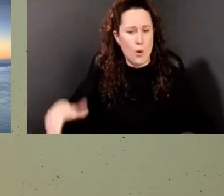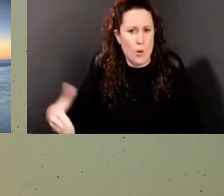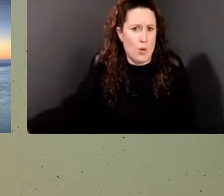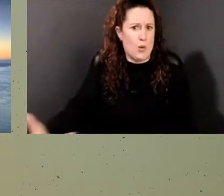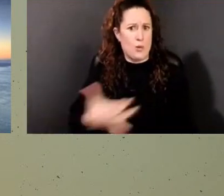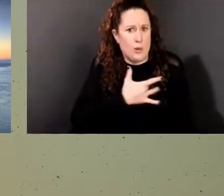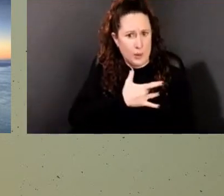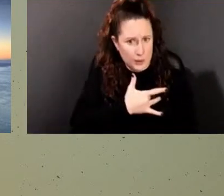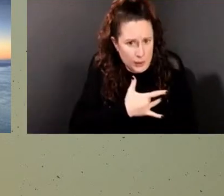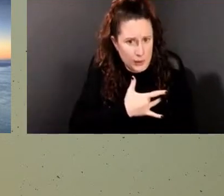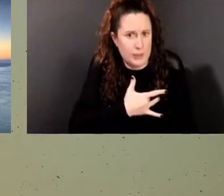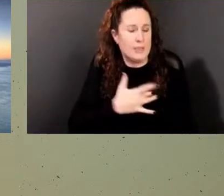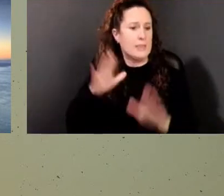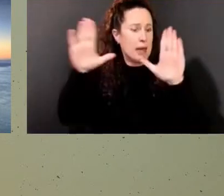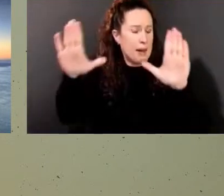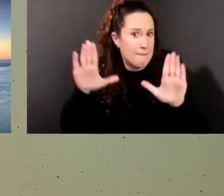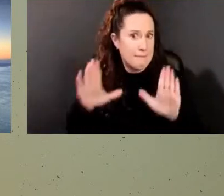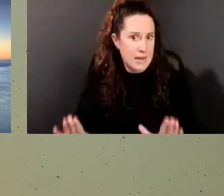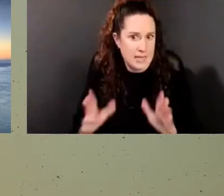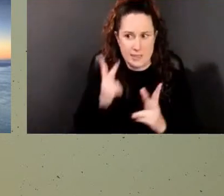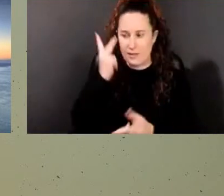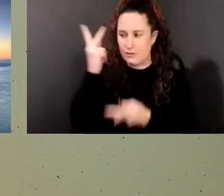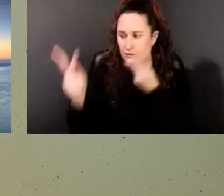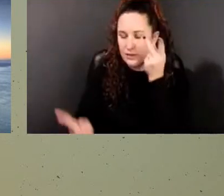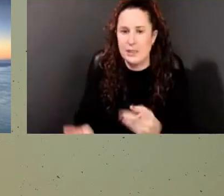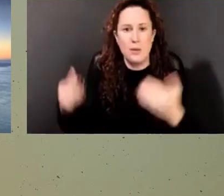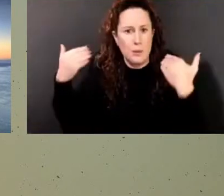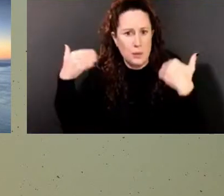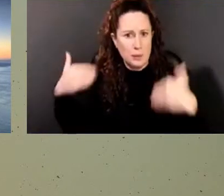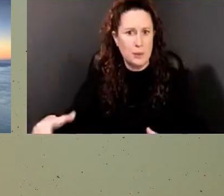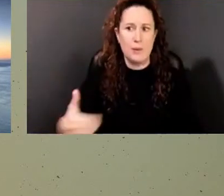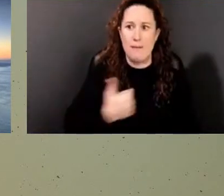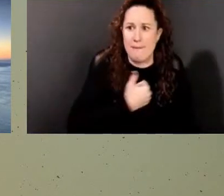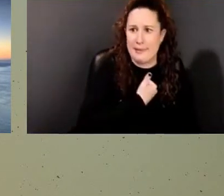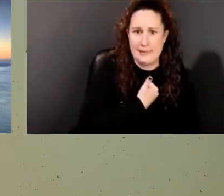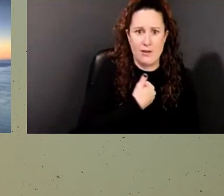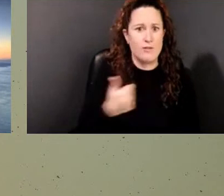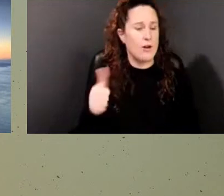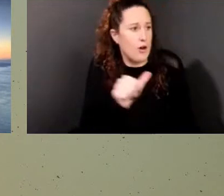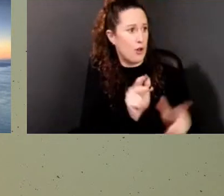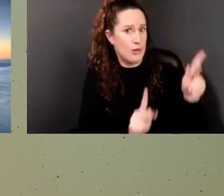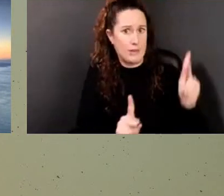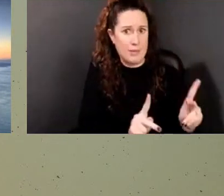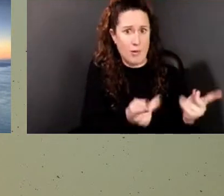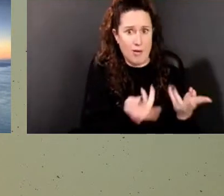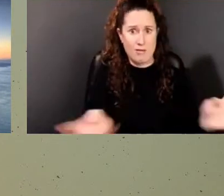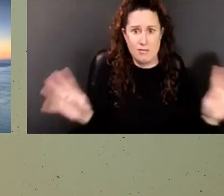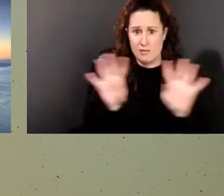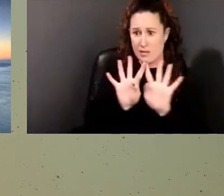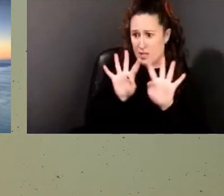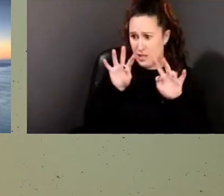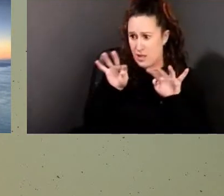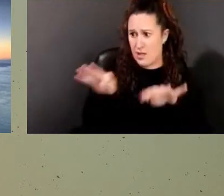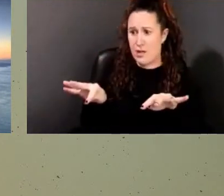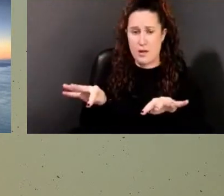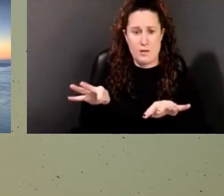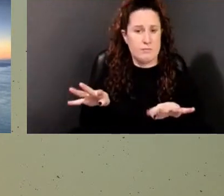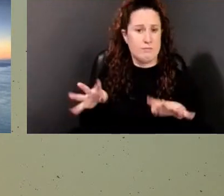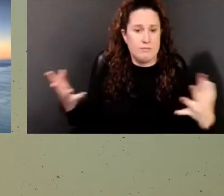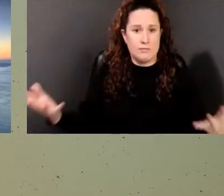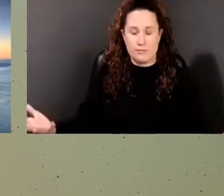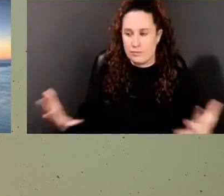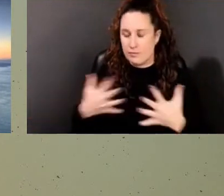powerful, amazing visit. I and others were speechless as we just absorbed